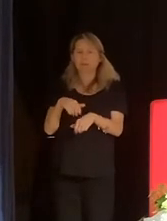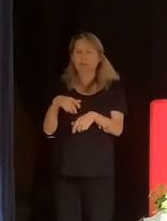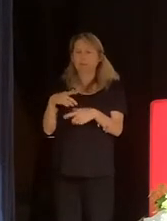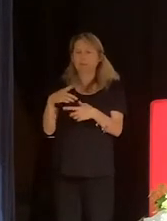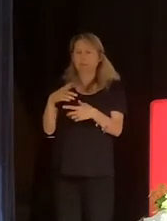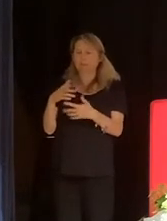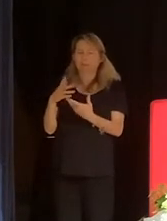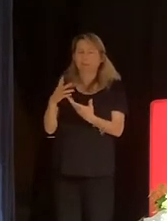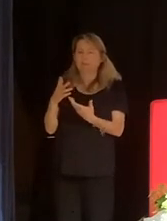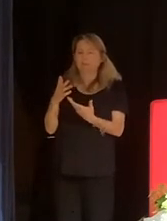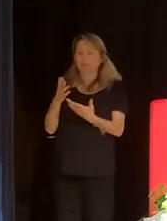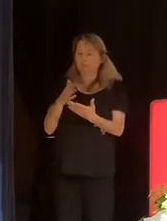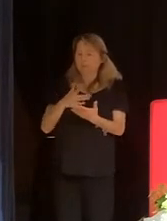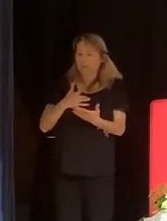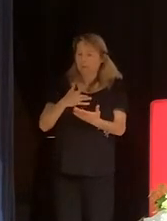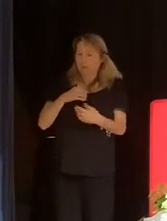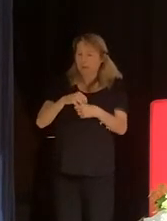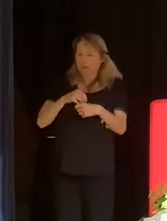that passion motivate you.